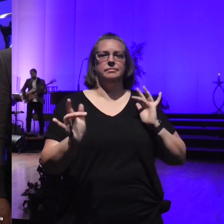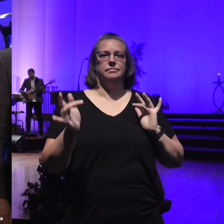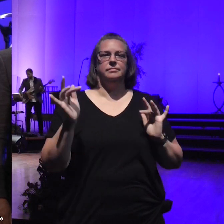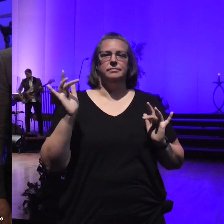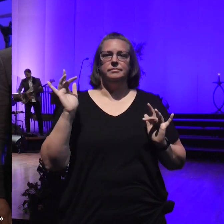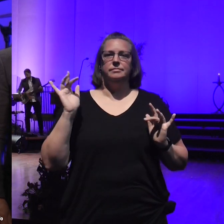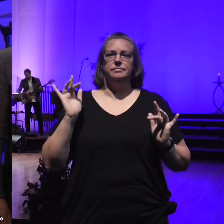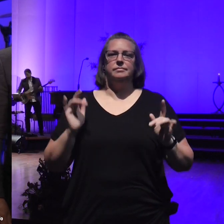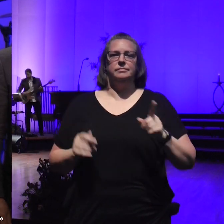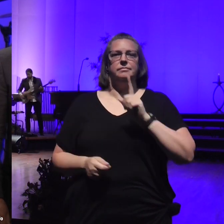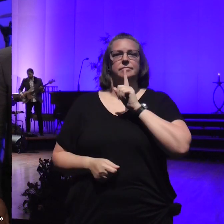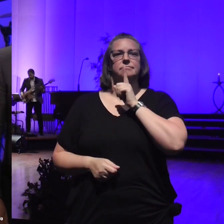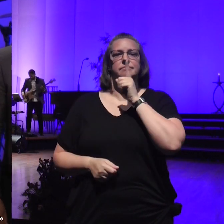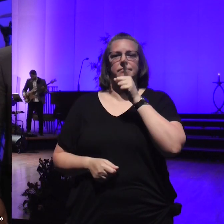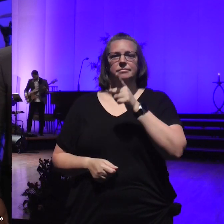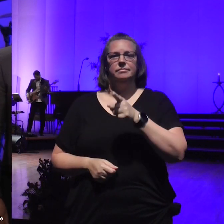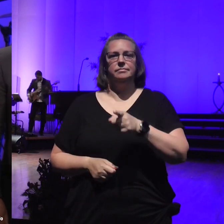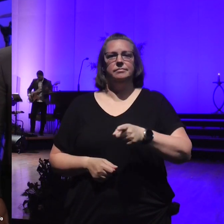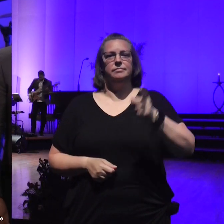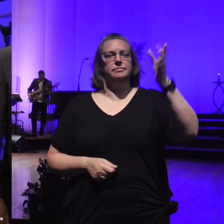face.